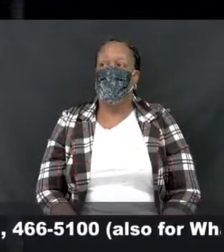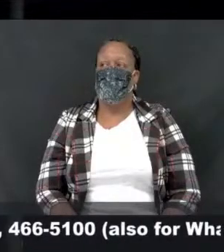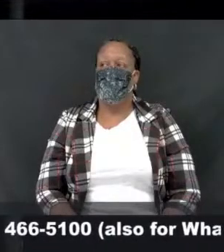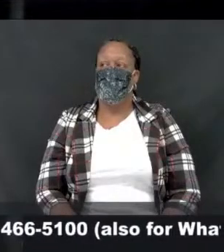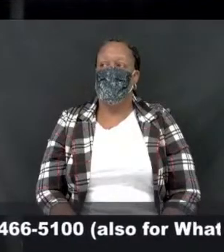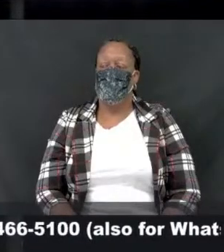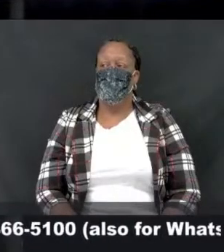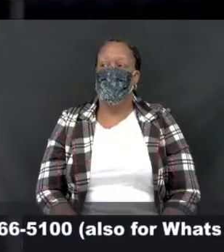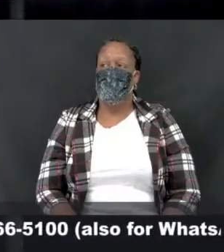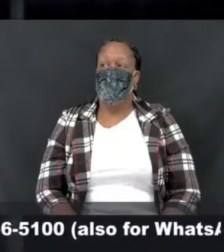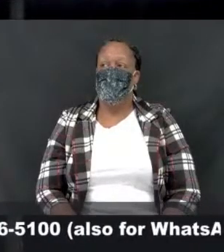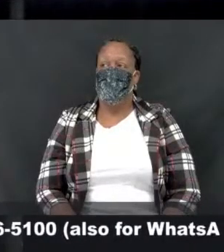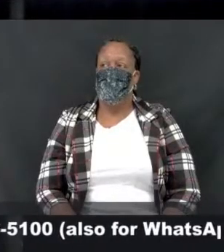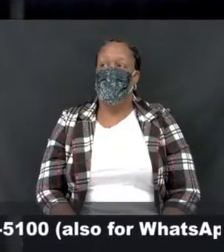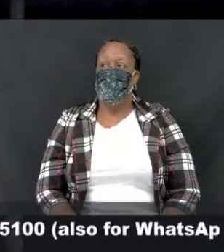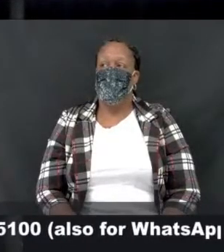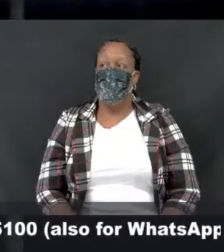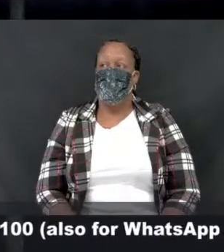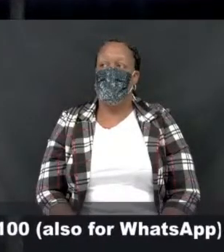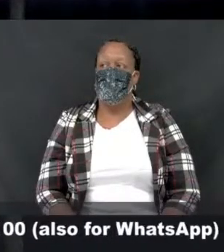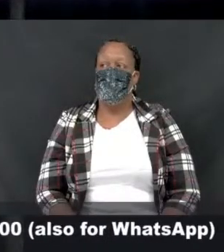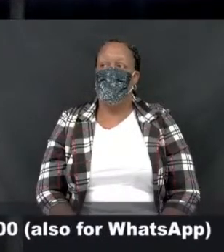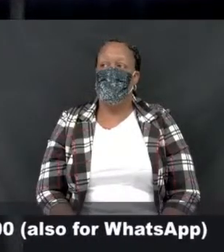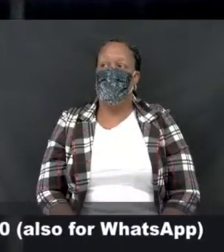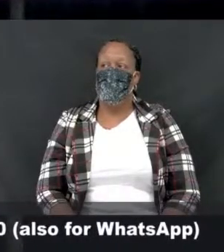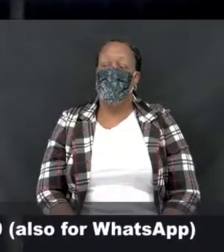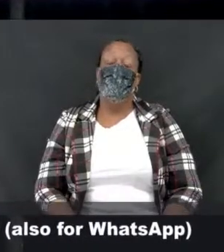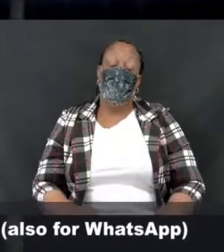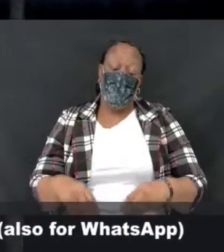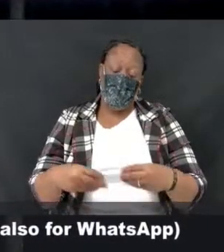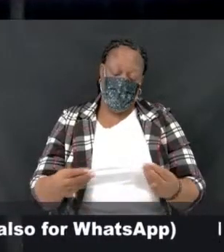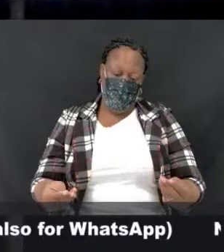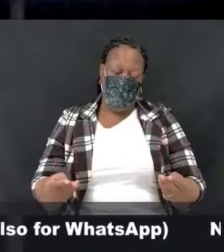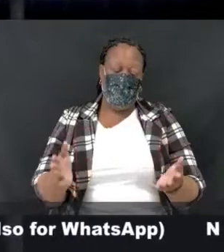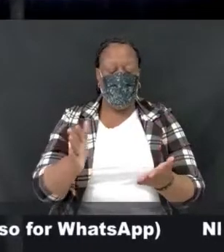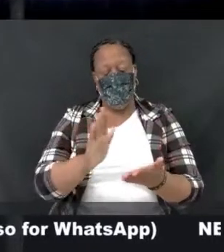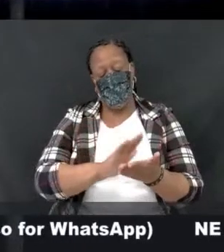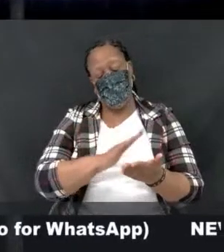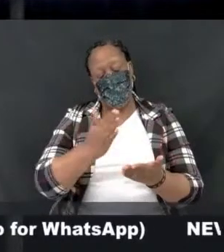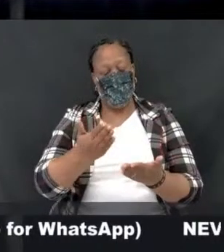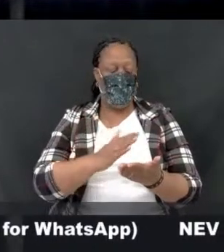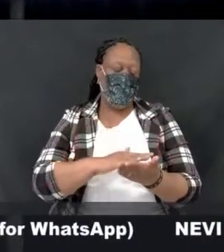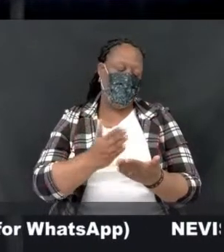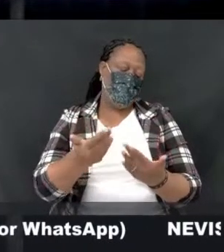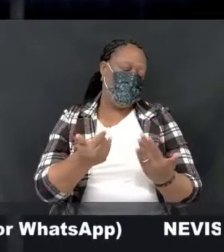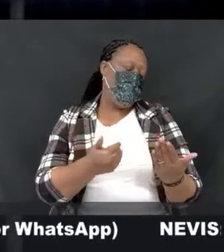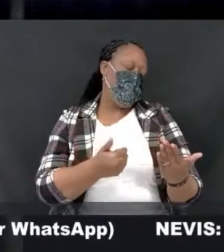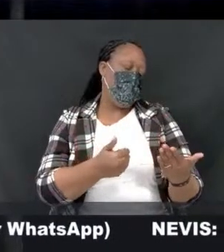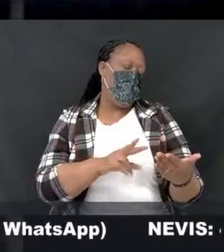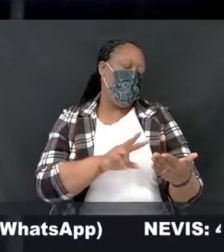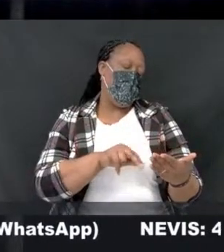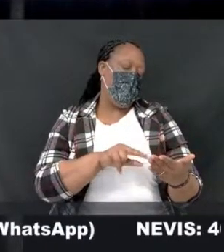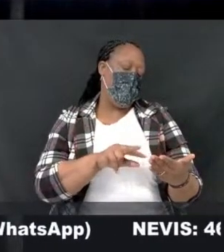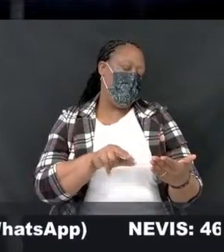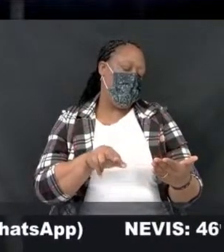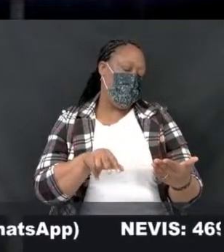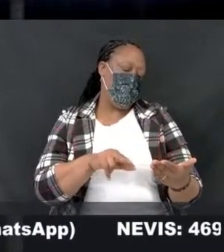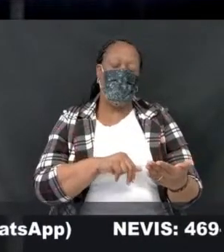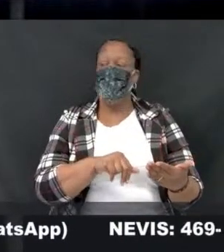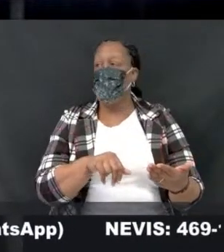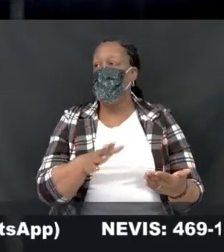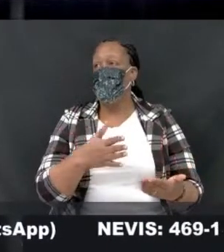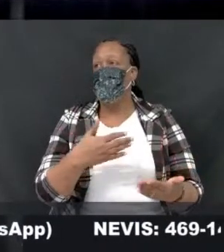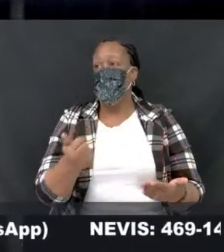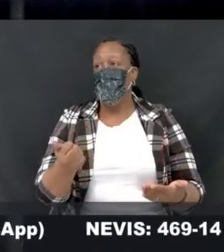Music Festival, Mr. Damian Hobson, would have presented some statistics and proposal, and I will wish to